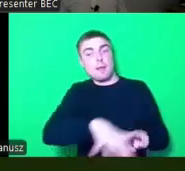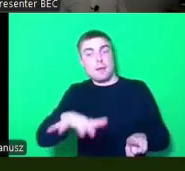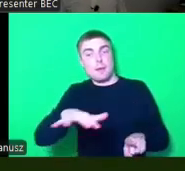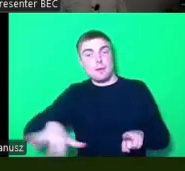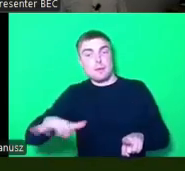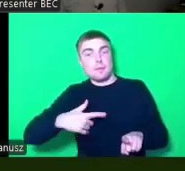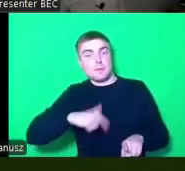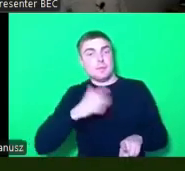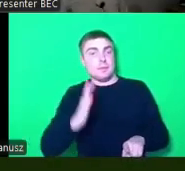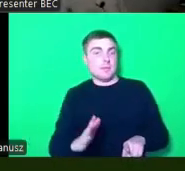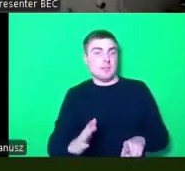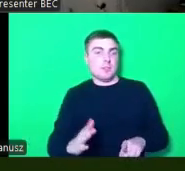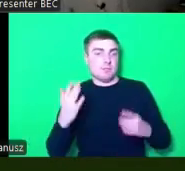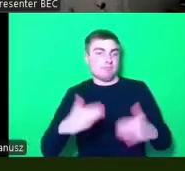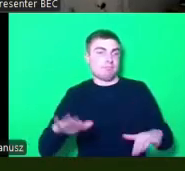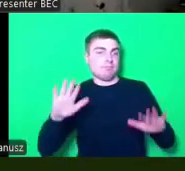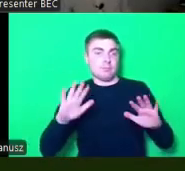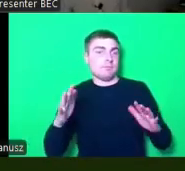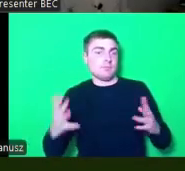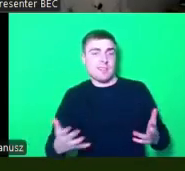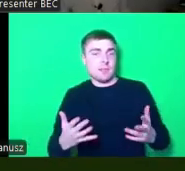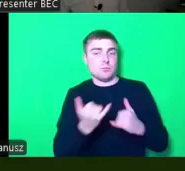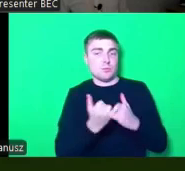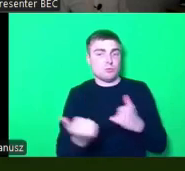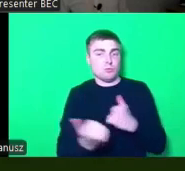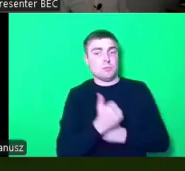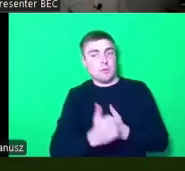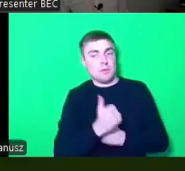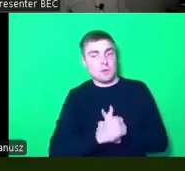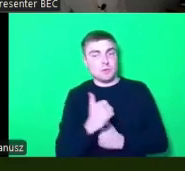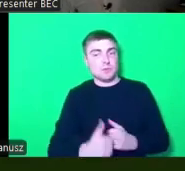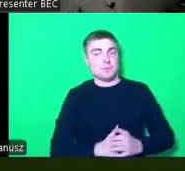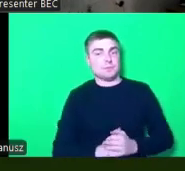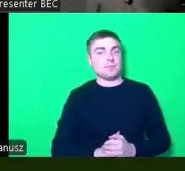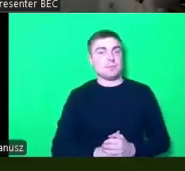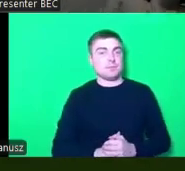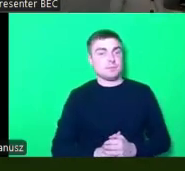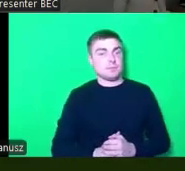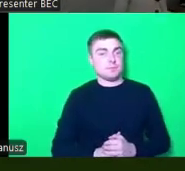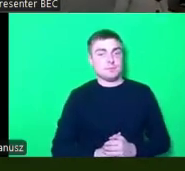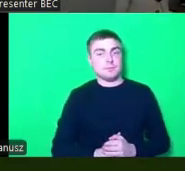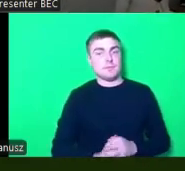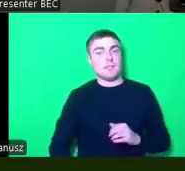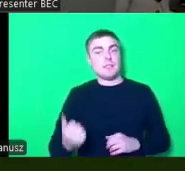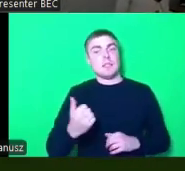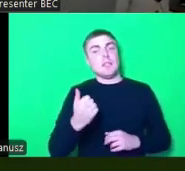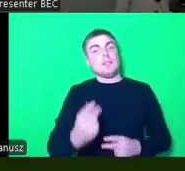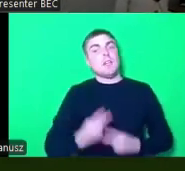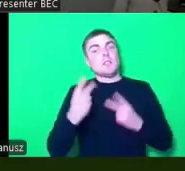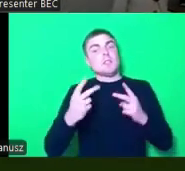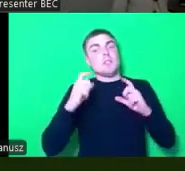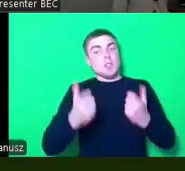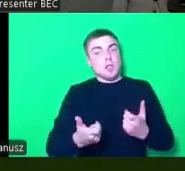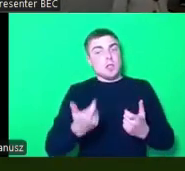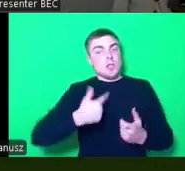biodiversity. So resilience becomes our key factor to have forest continuity,